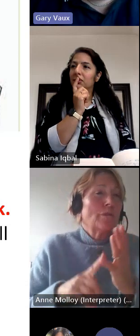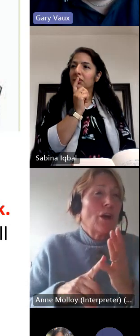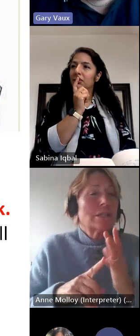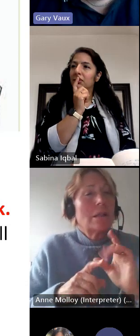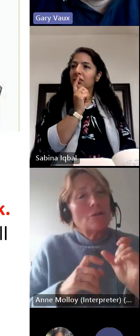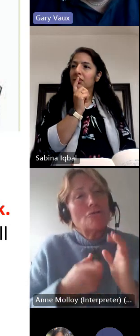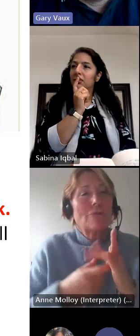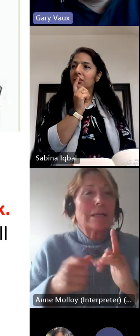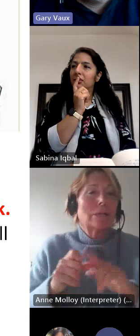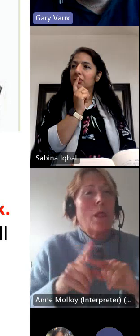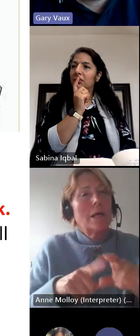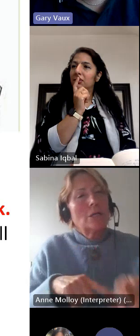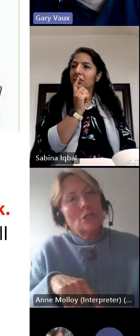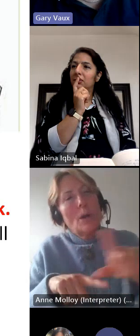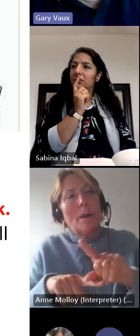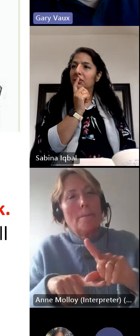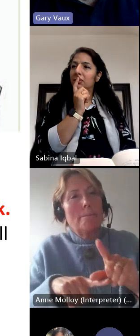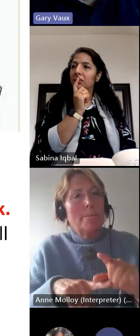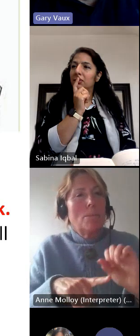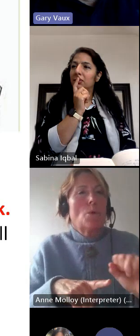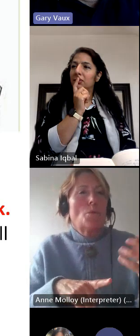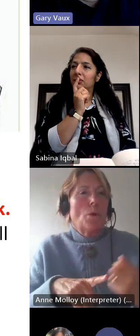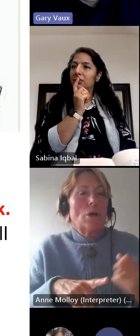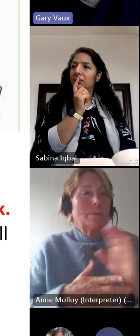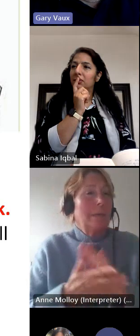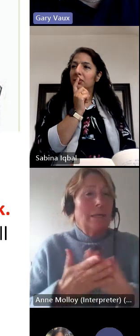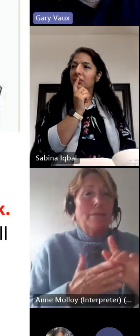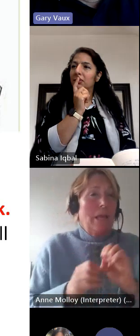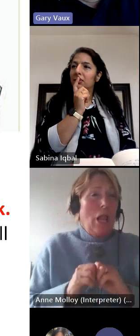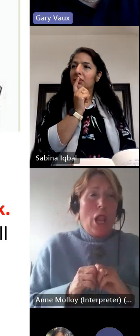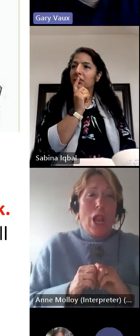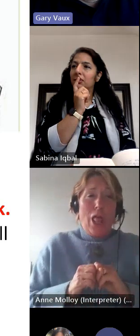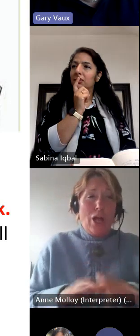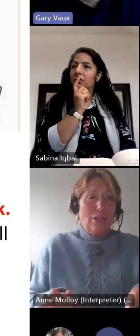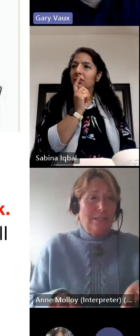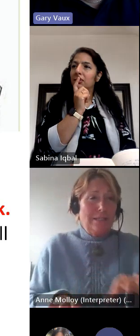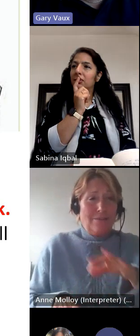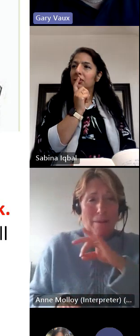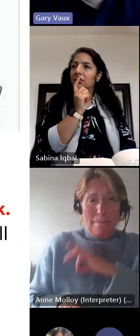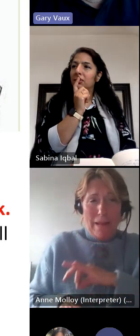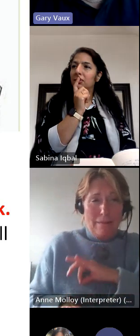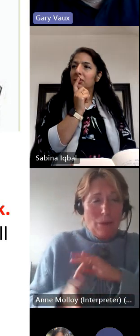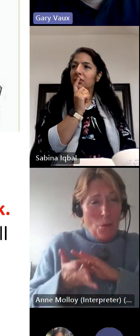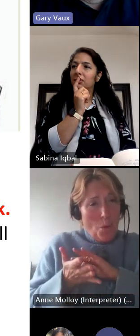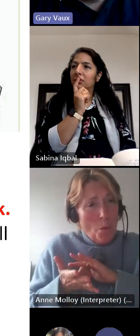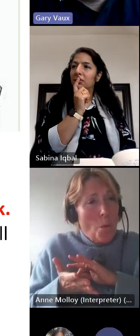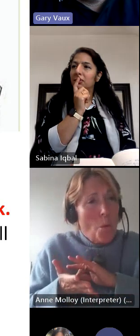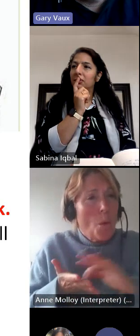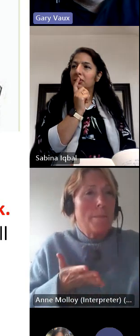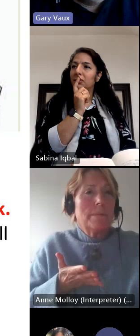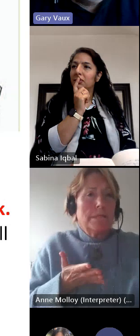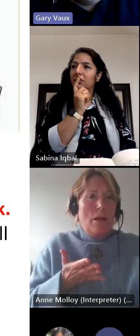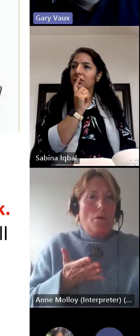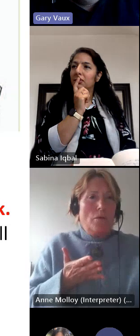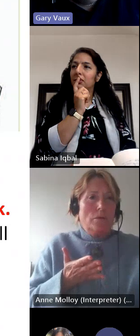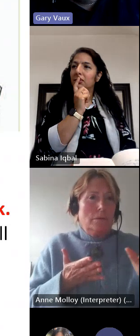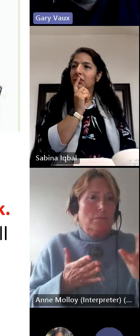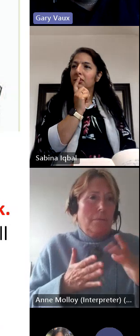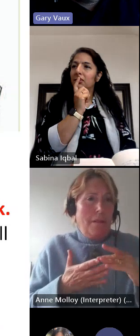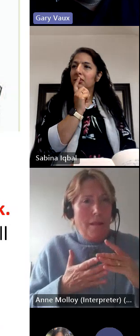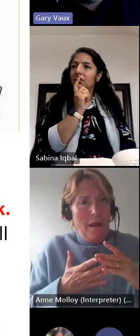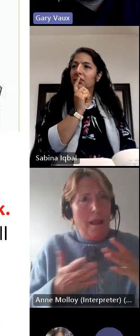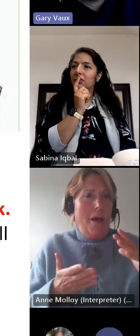your wages. And in those cases, the loss of benefits wipes out a large proportion